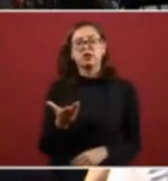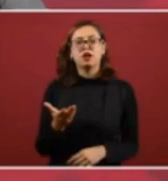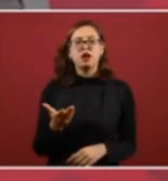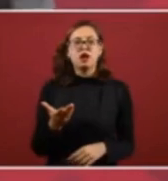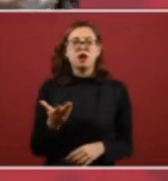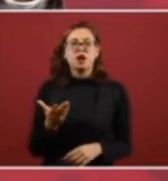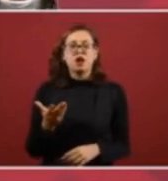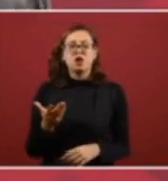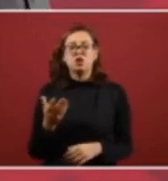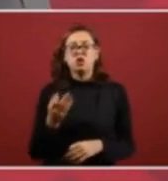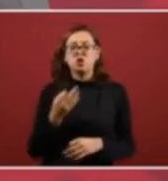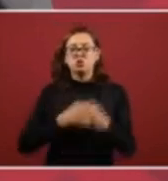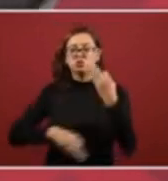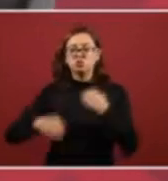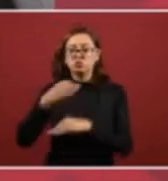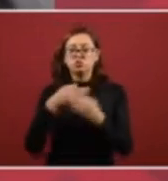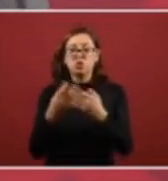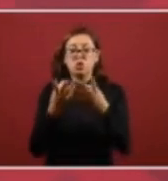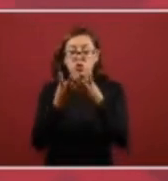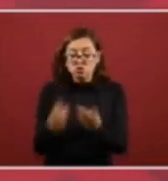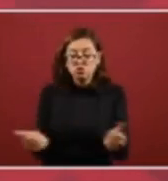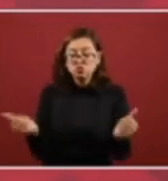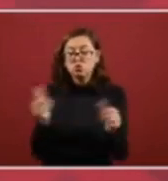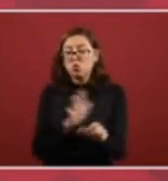They would fix everything, buying